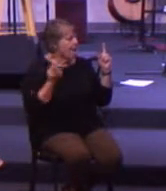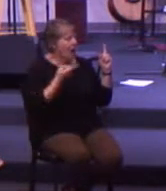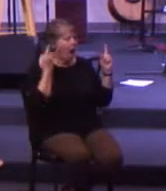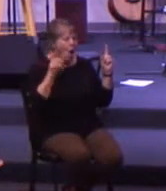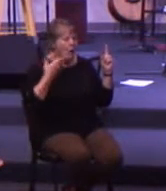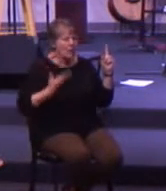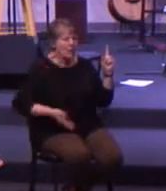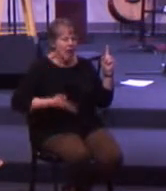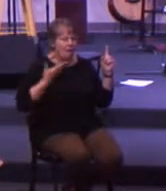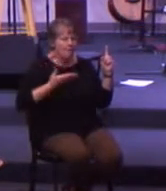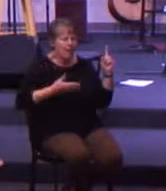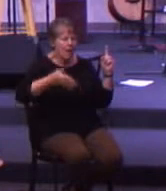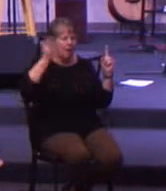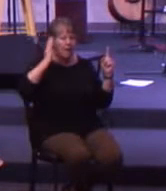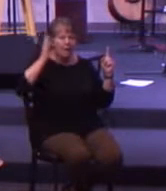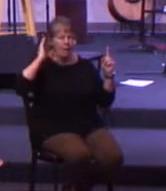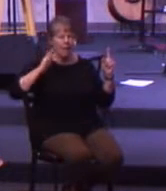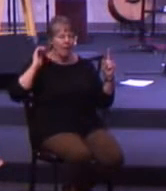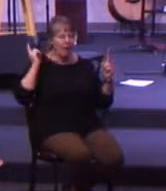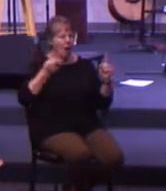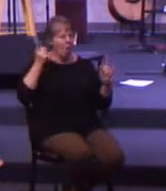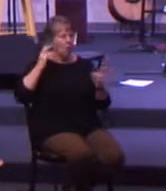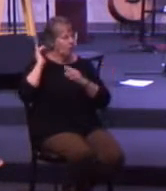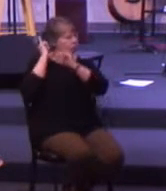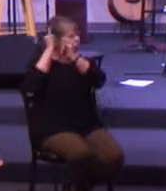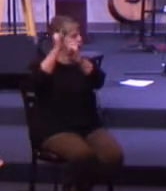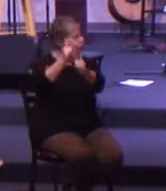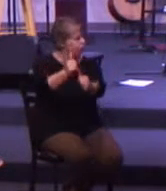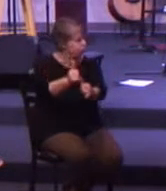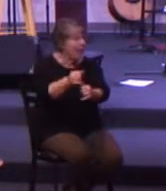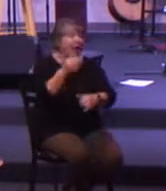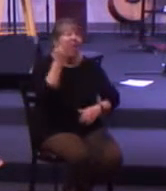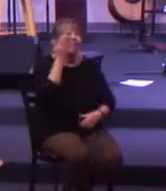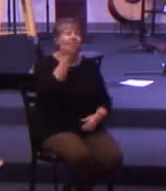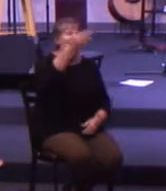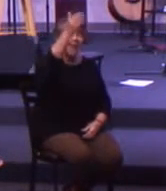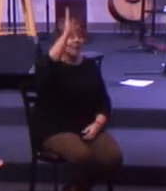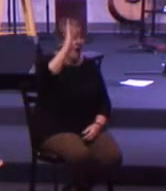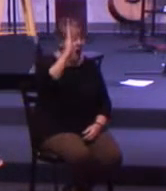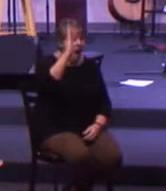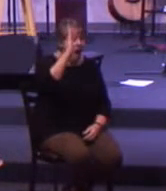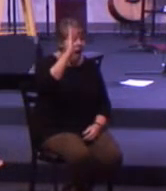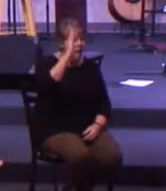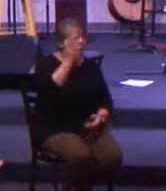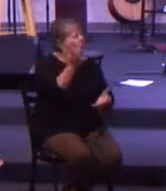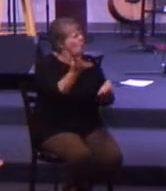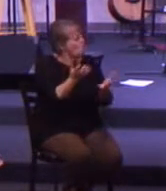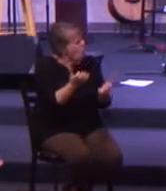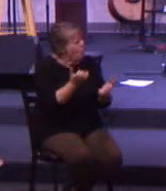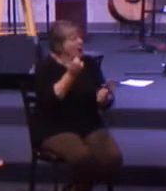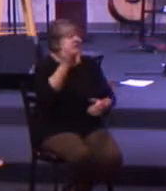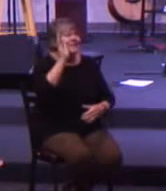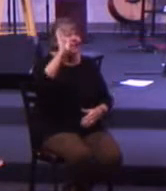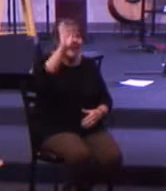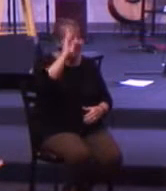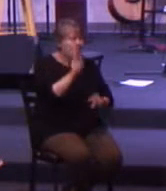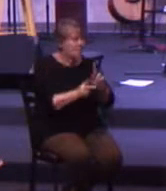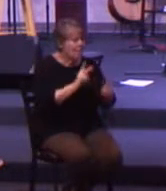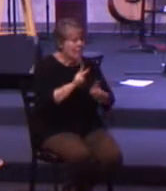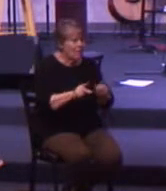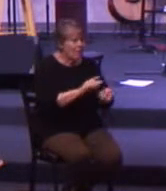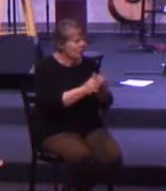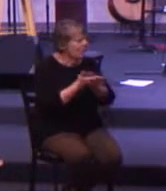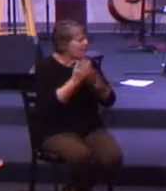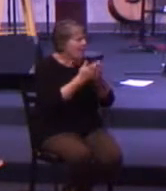eternal God. And in the story of the Exodus, where we come to today, is that God desperately wants his people to be free.